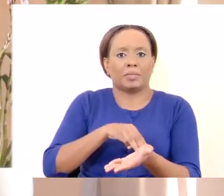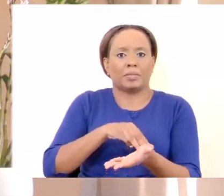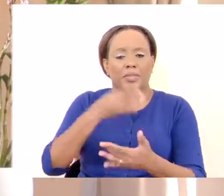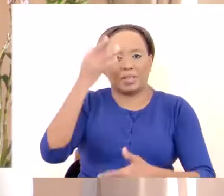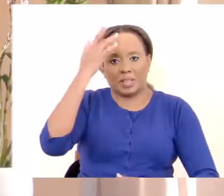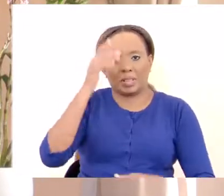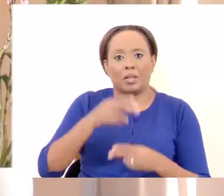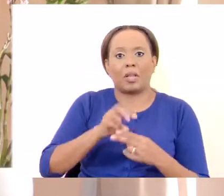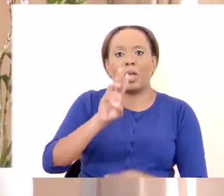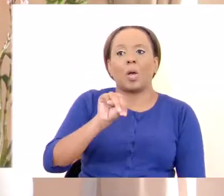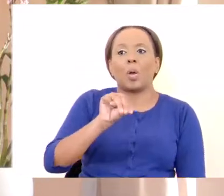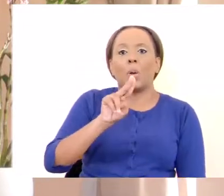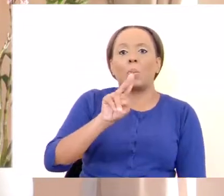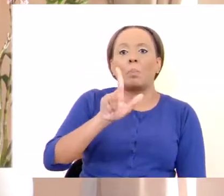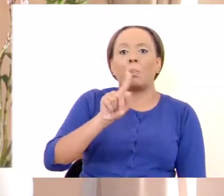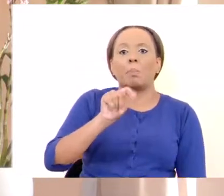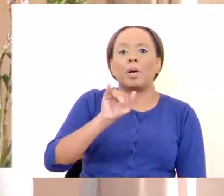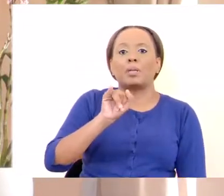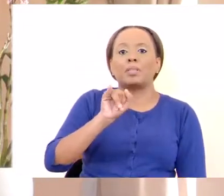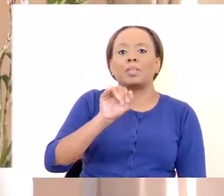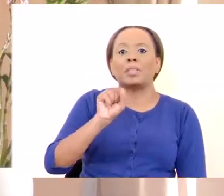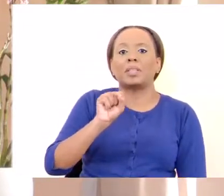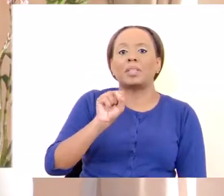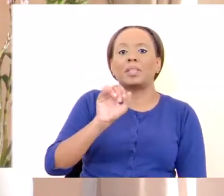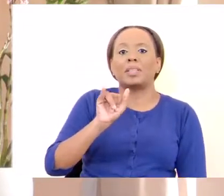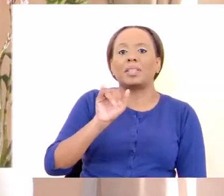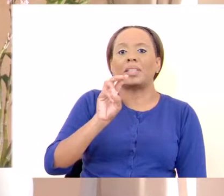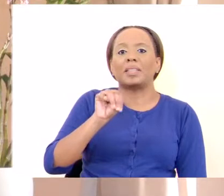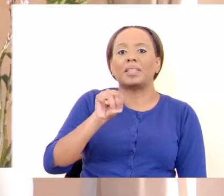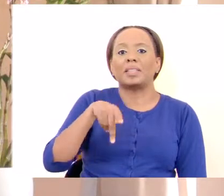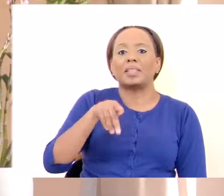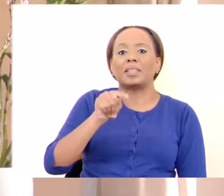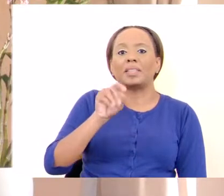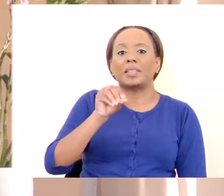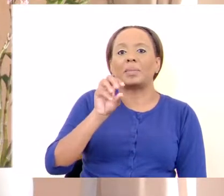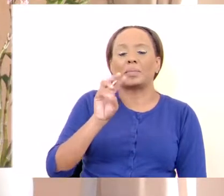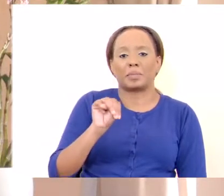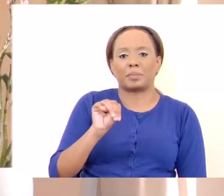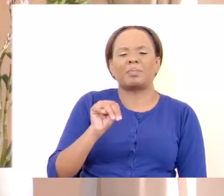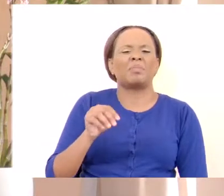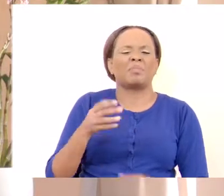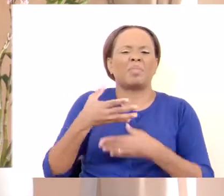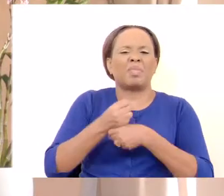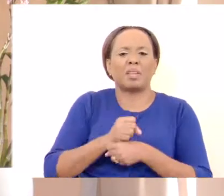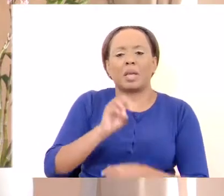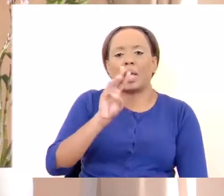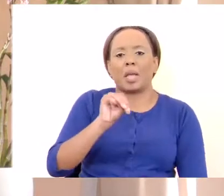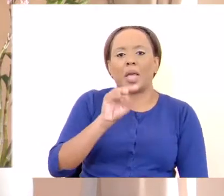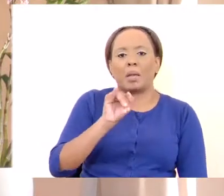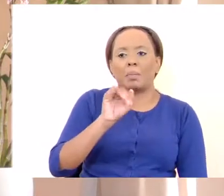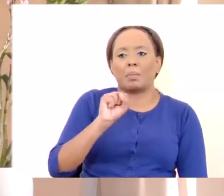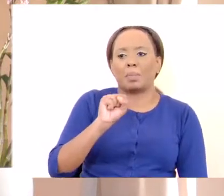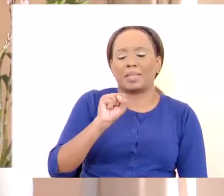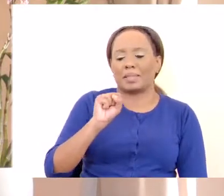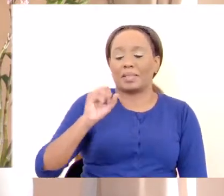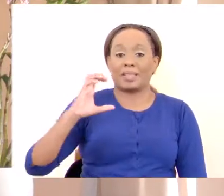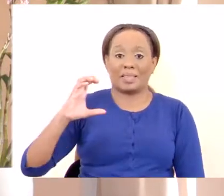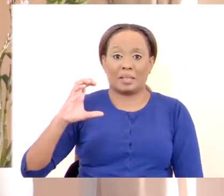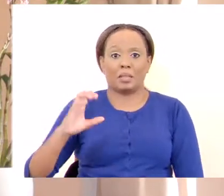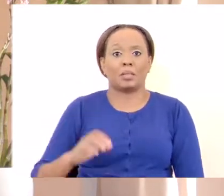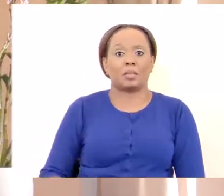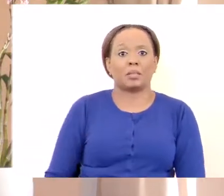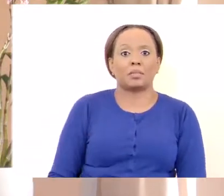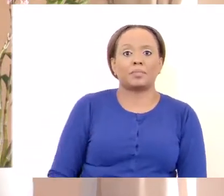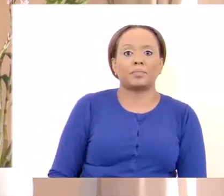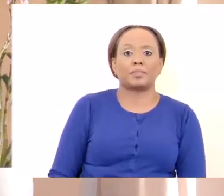as multi-symptom inflammatory syndrome in children, or MIS-C. This condition is brought on